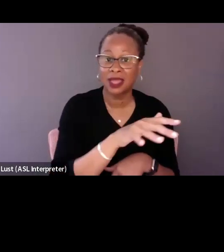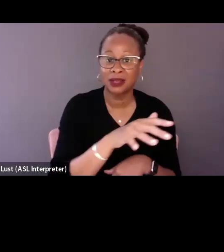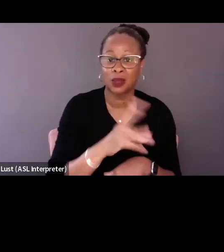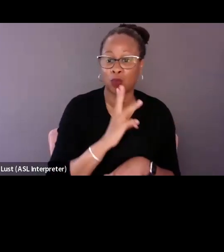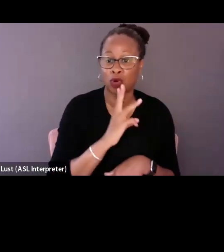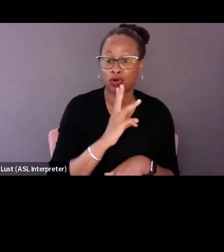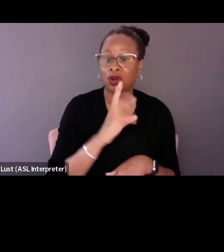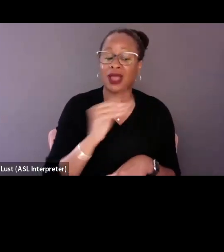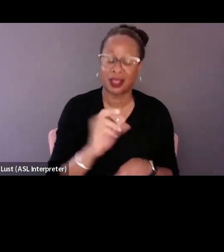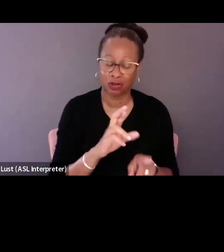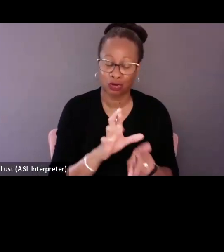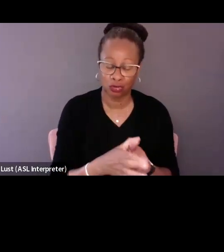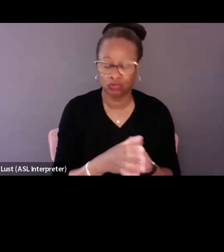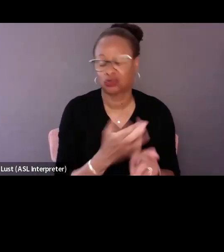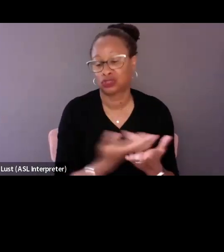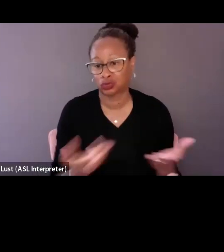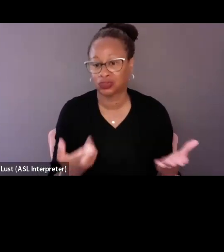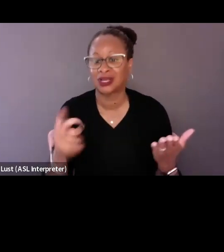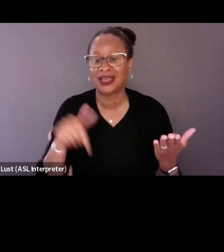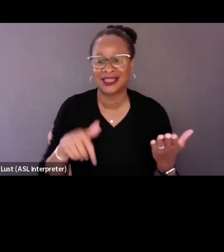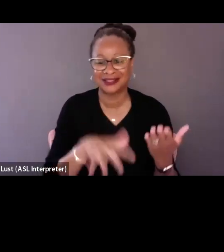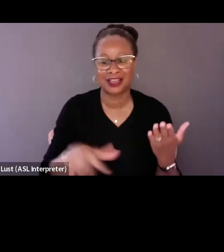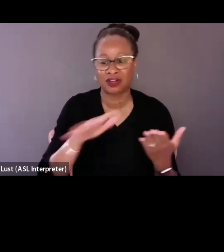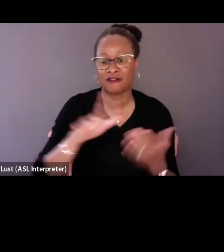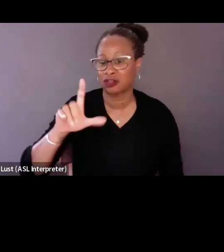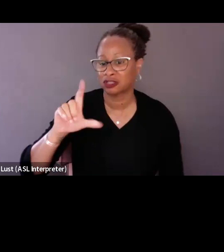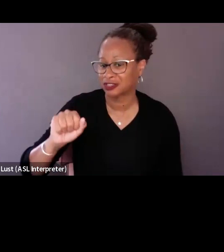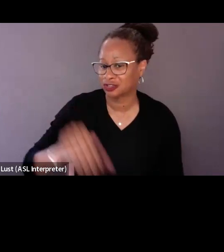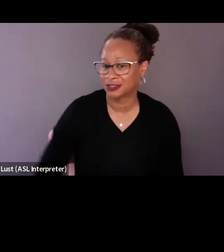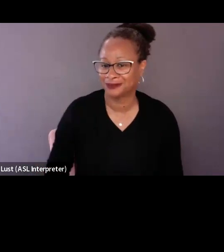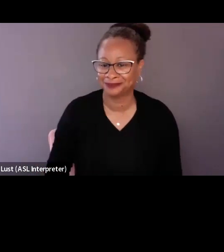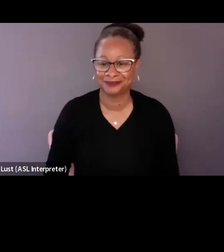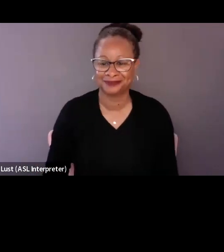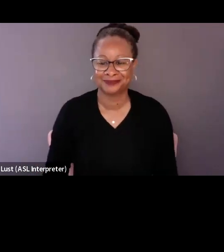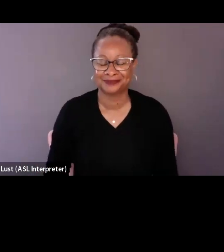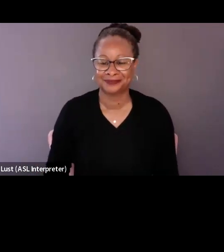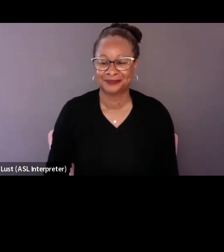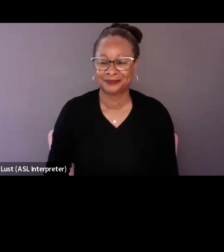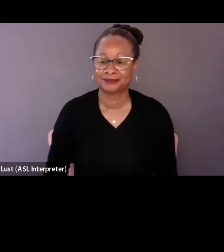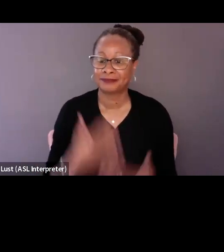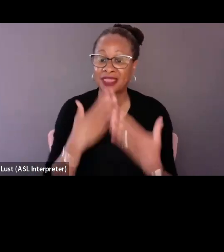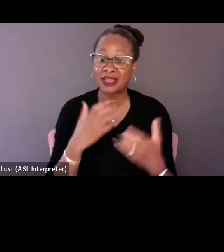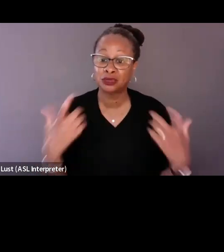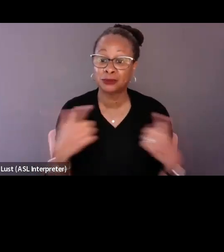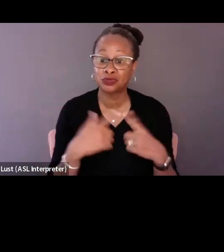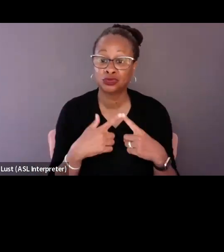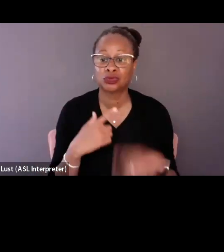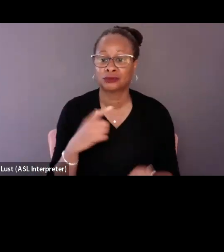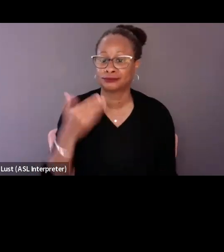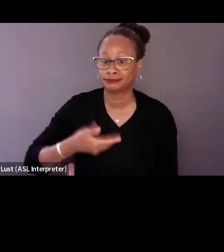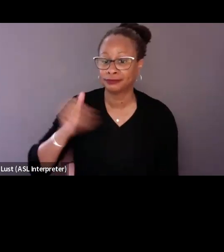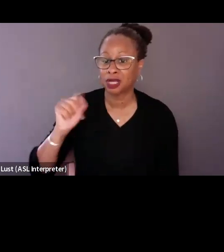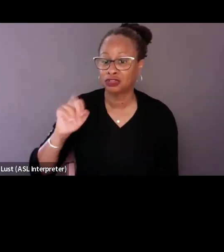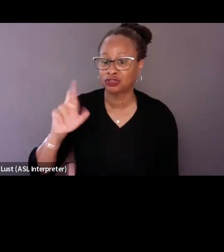water, and cultural resources in the unceded territory of Los Angeles. Thank you so much, Andre